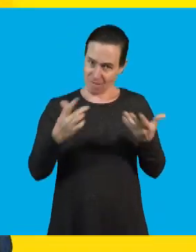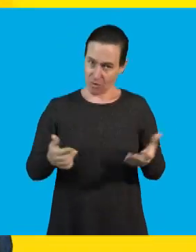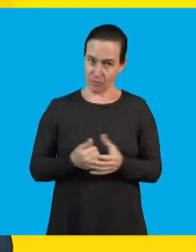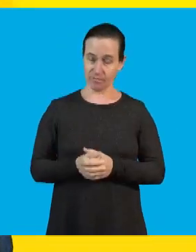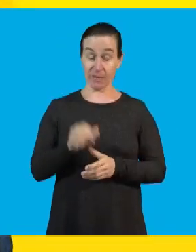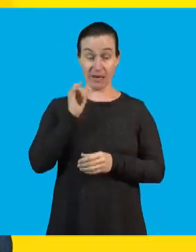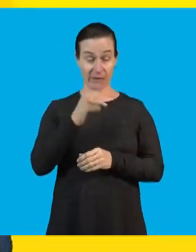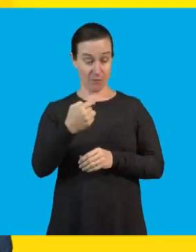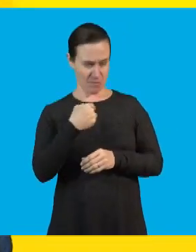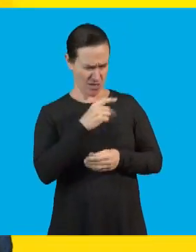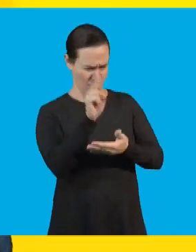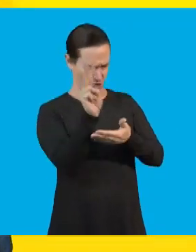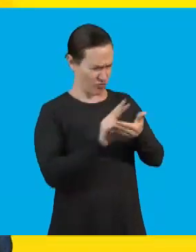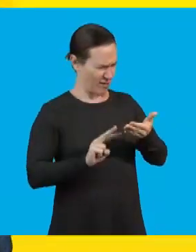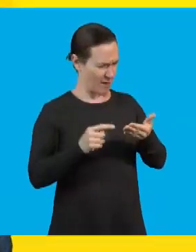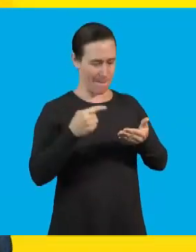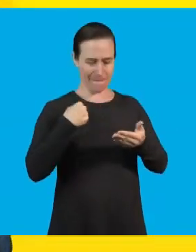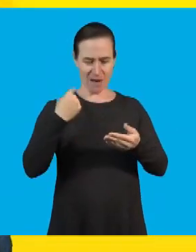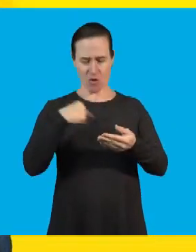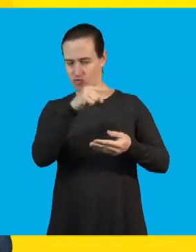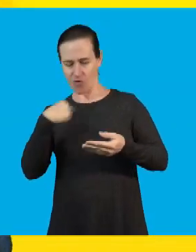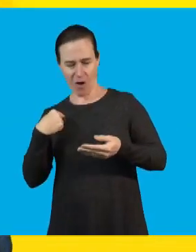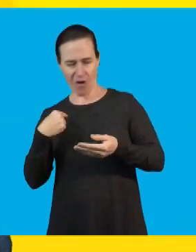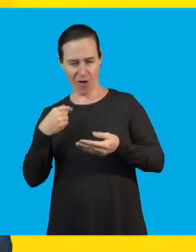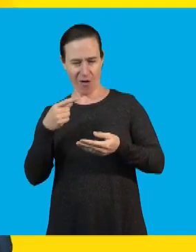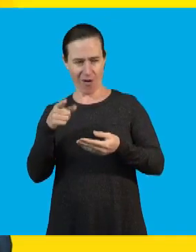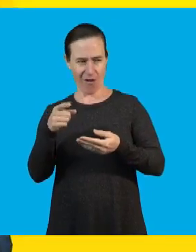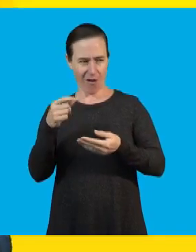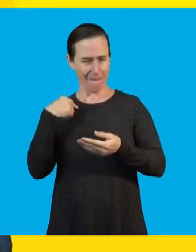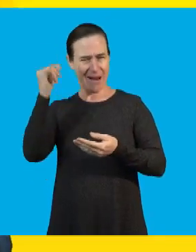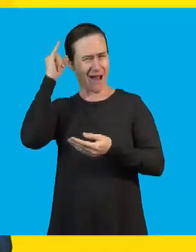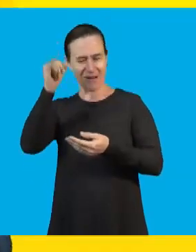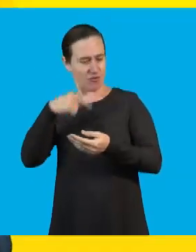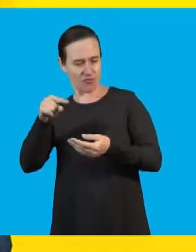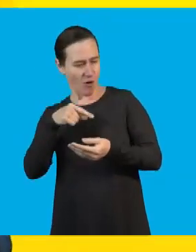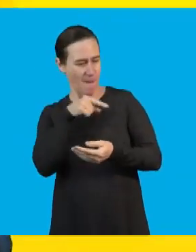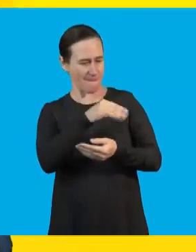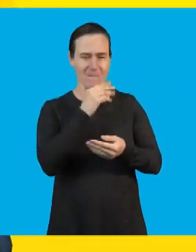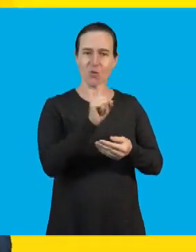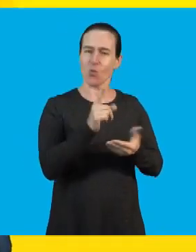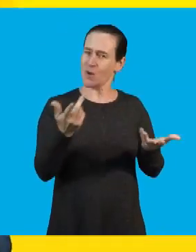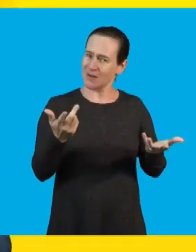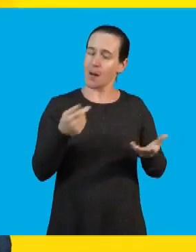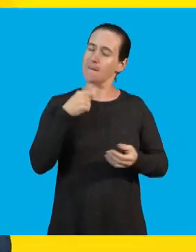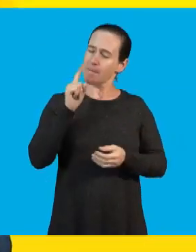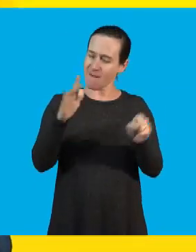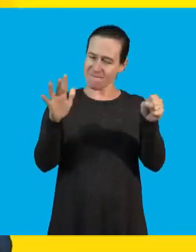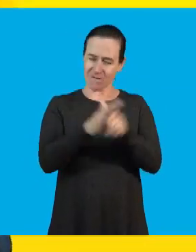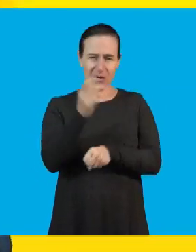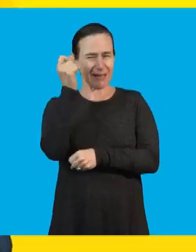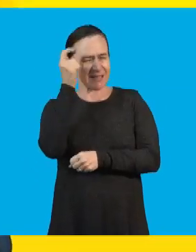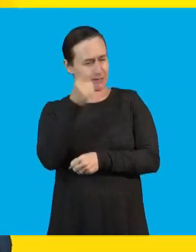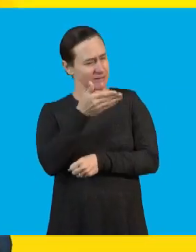And remember, when you misinterpret this, it is very difficult to respond to the questions. You need to make sense of